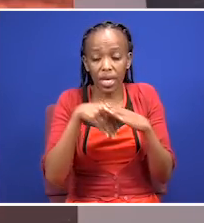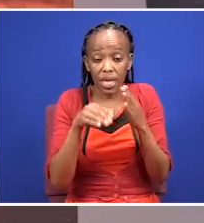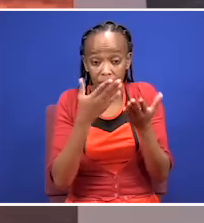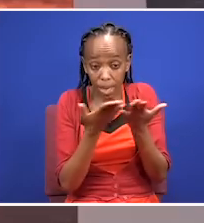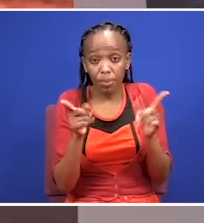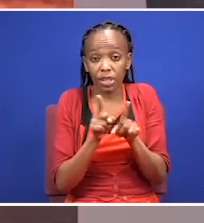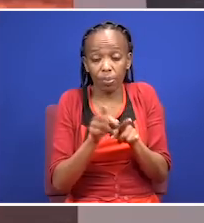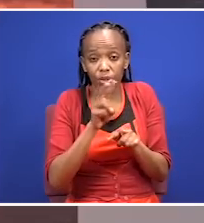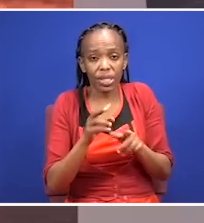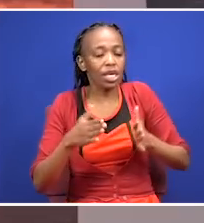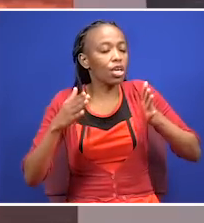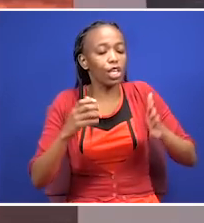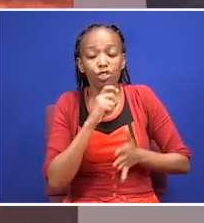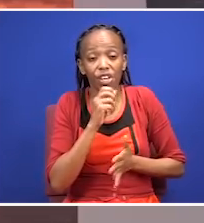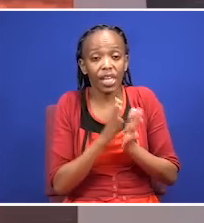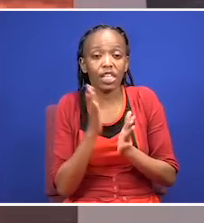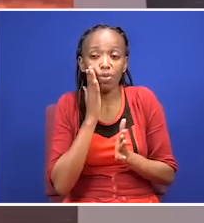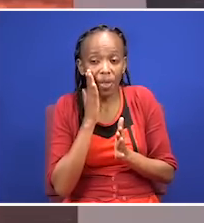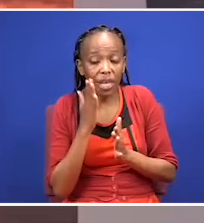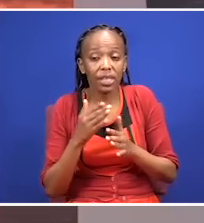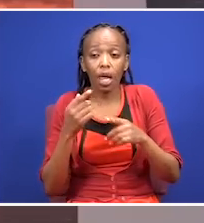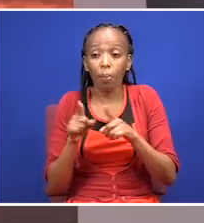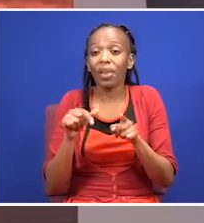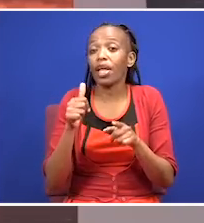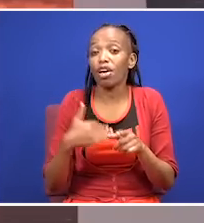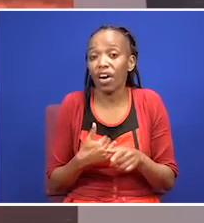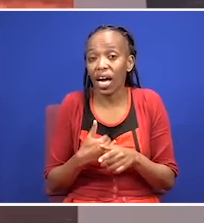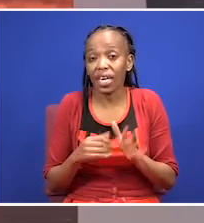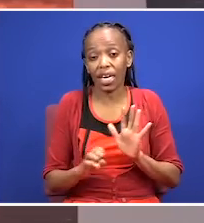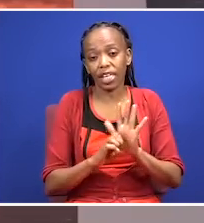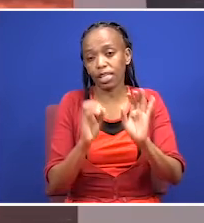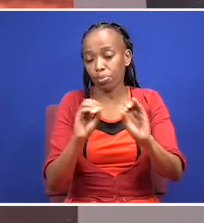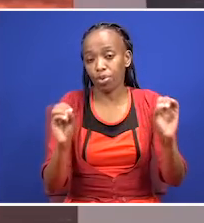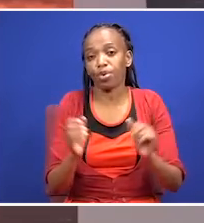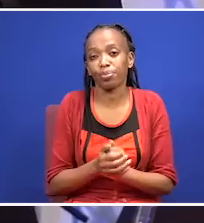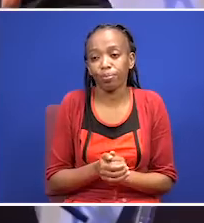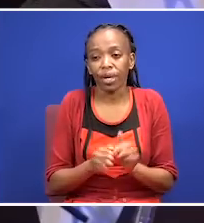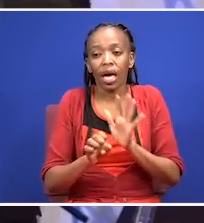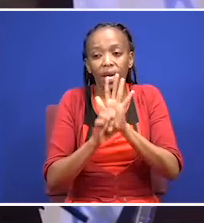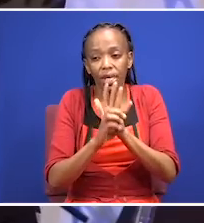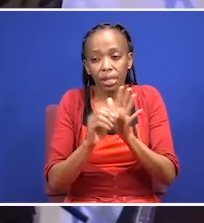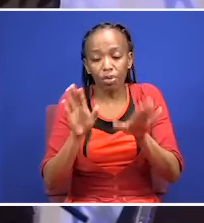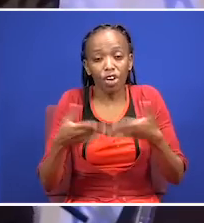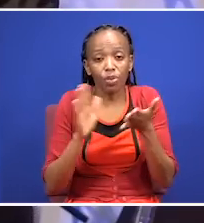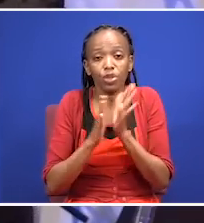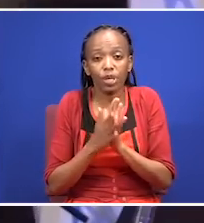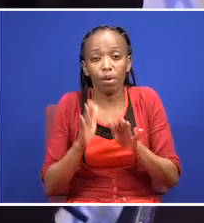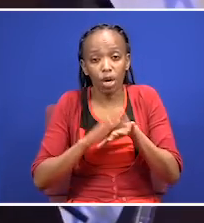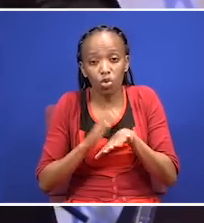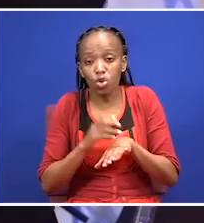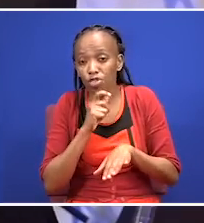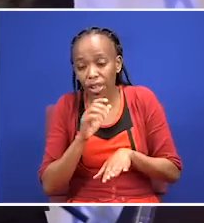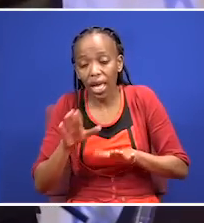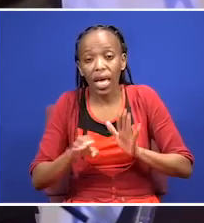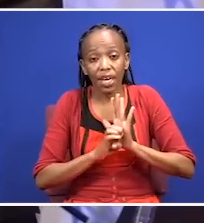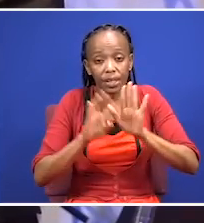you also find great fathers and mothers whereas they never had an example an example of how to be a father an